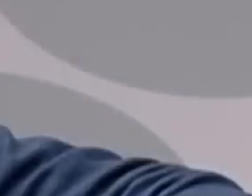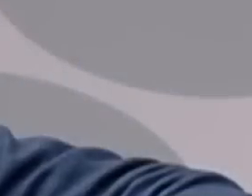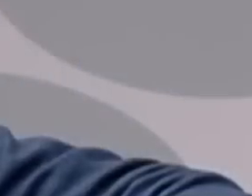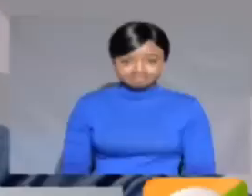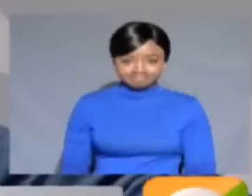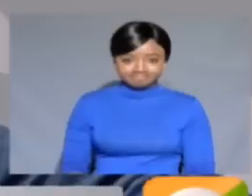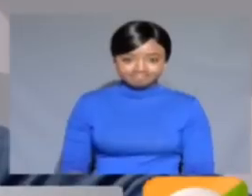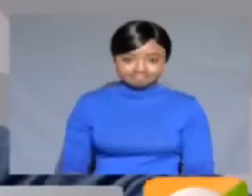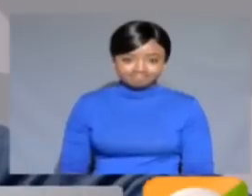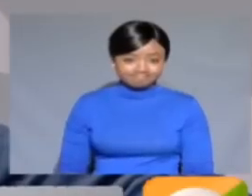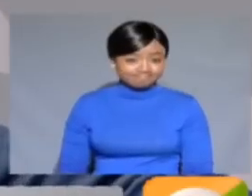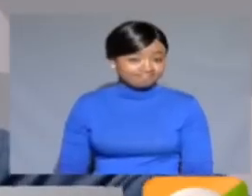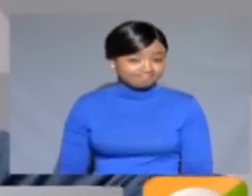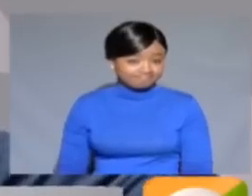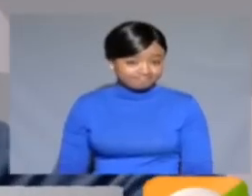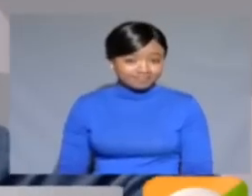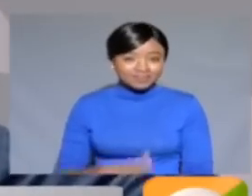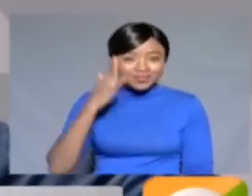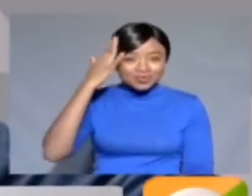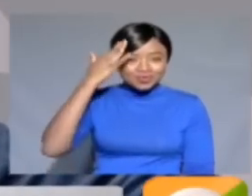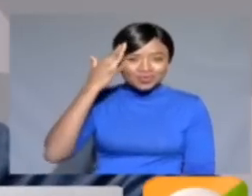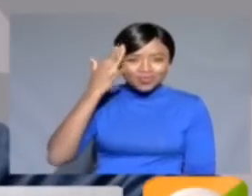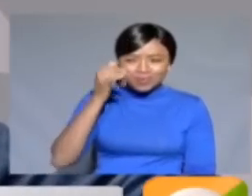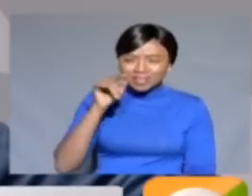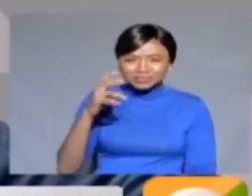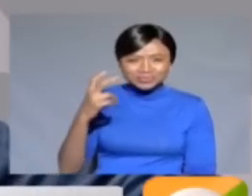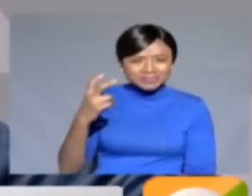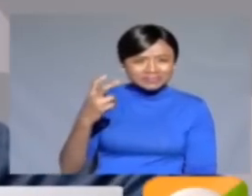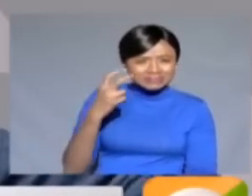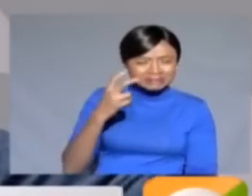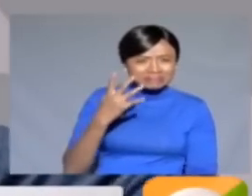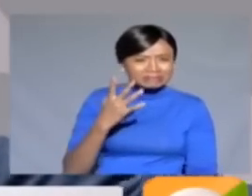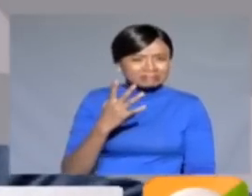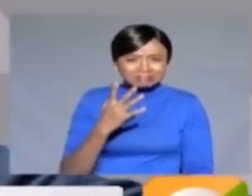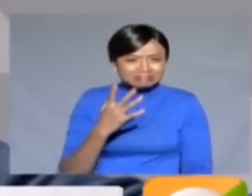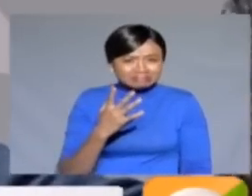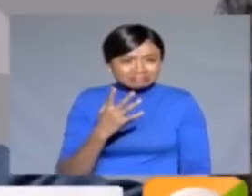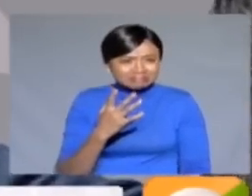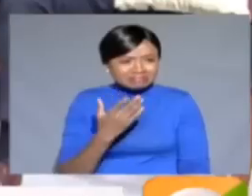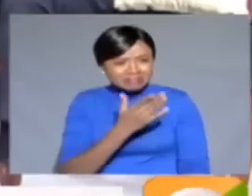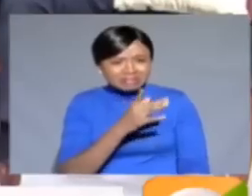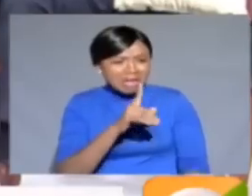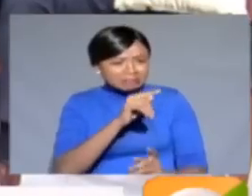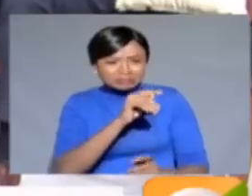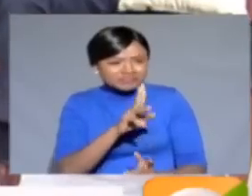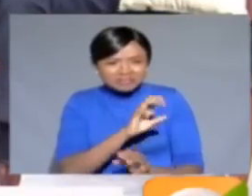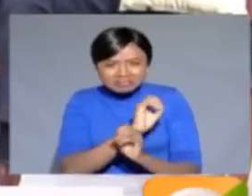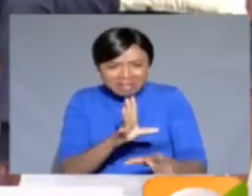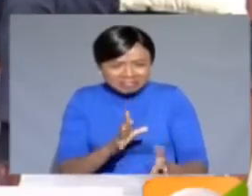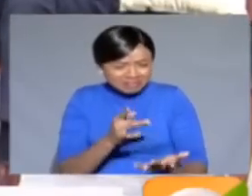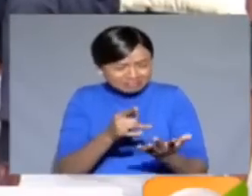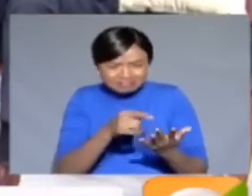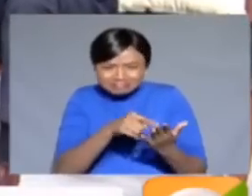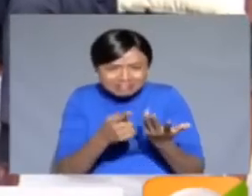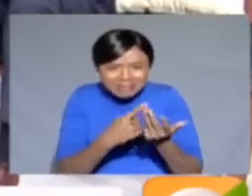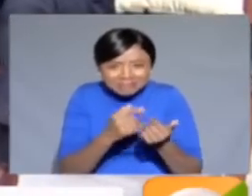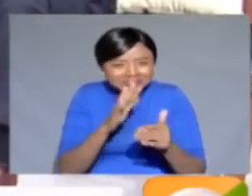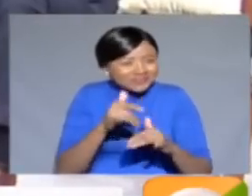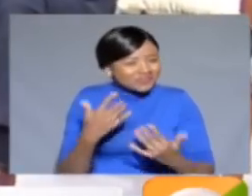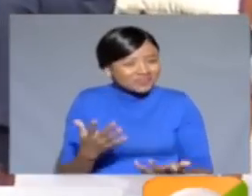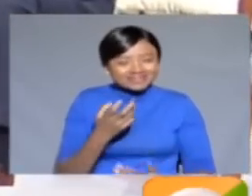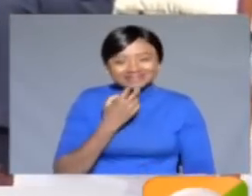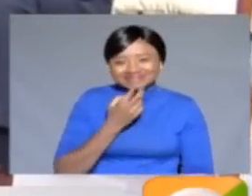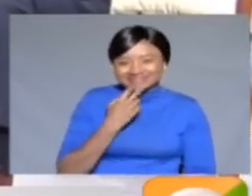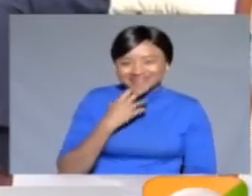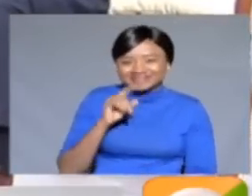You know what I'm finding funny? What? The fact that you're looking at a blank screen. There is actually nothing. And I'm reading statistics, on that right? Screen. Isn't